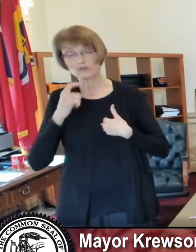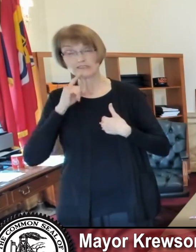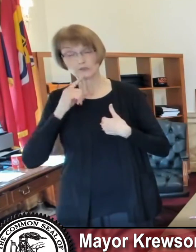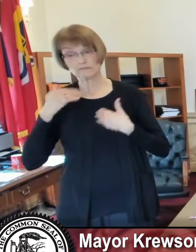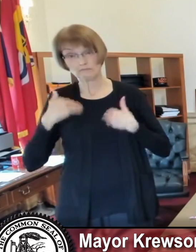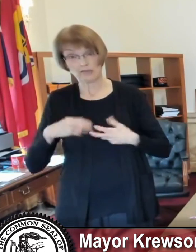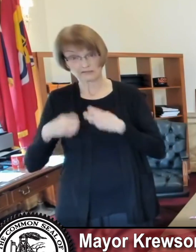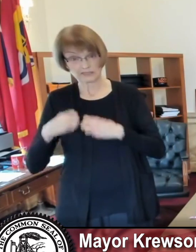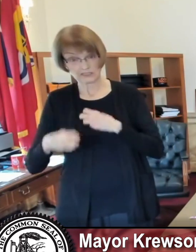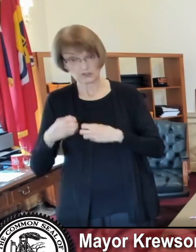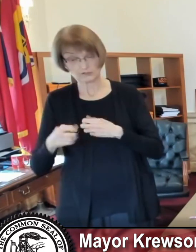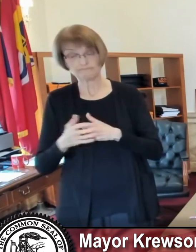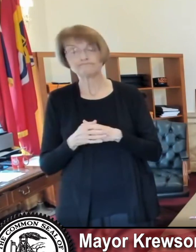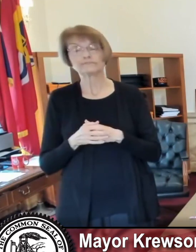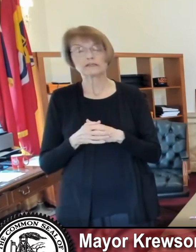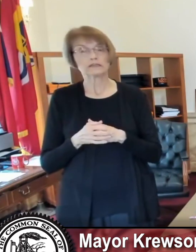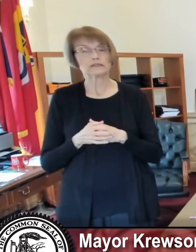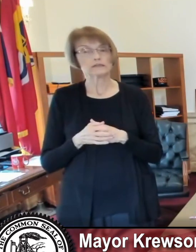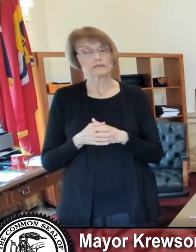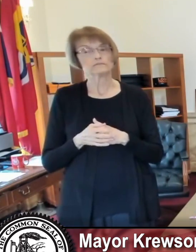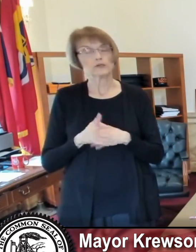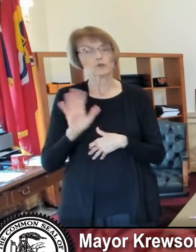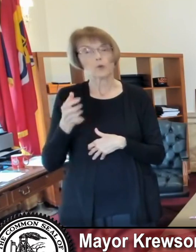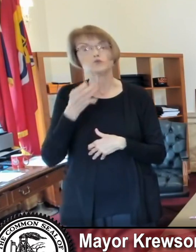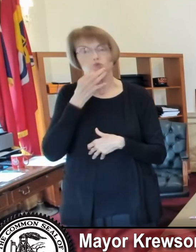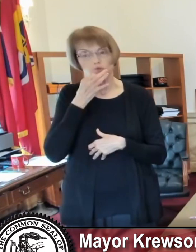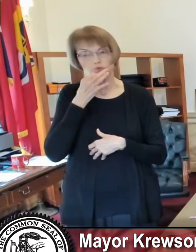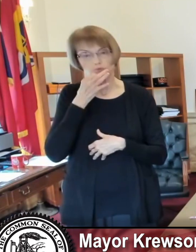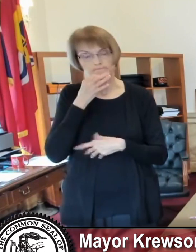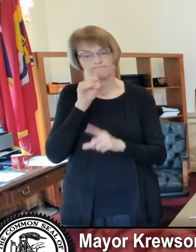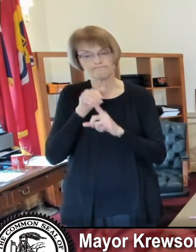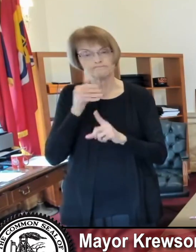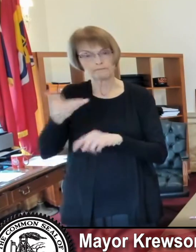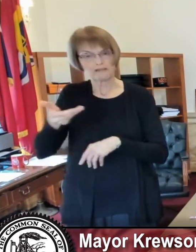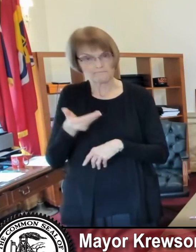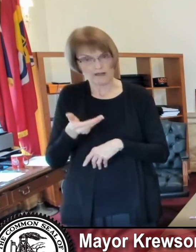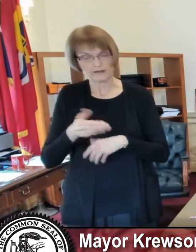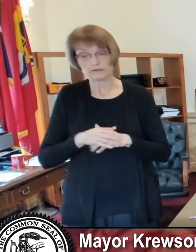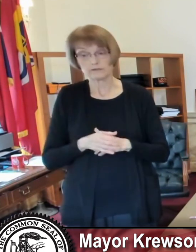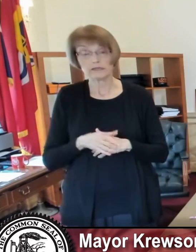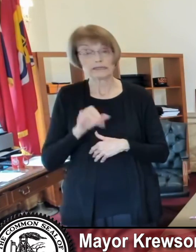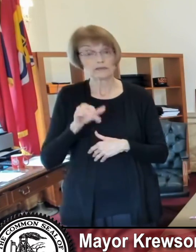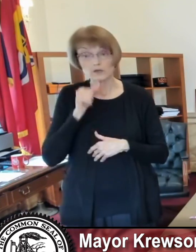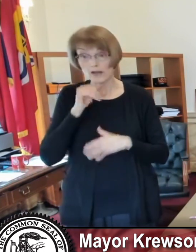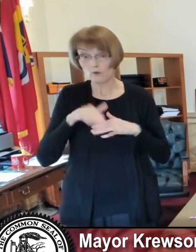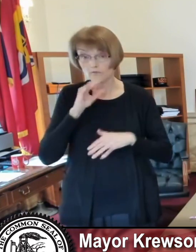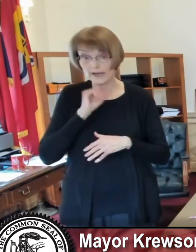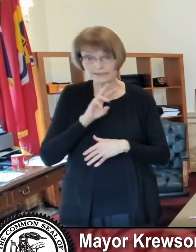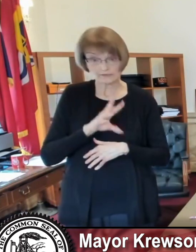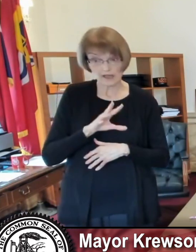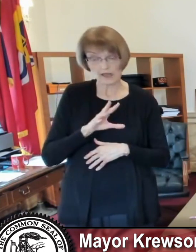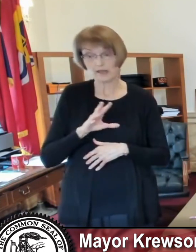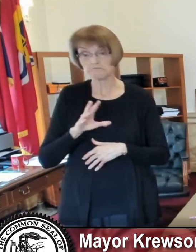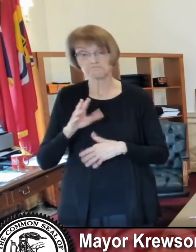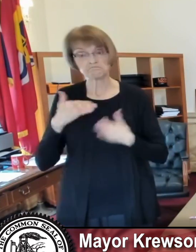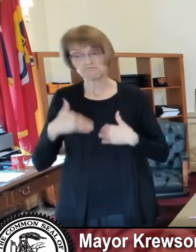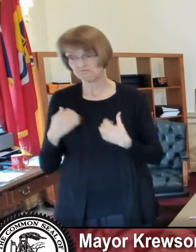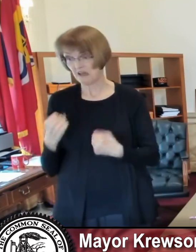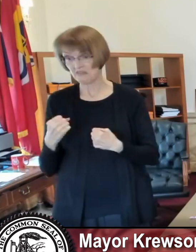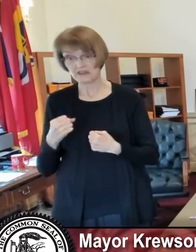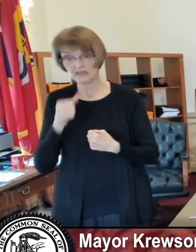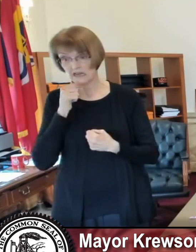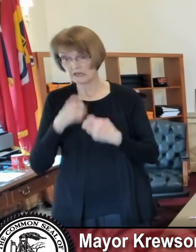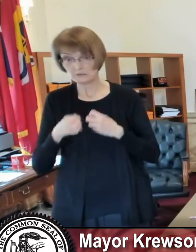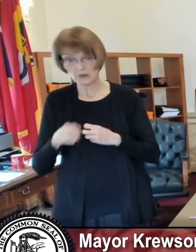work. And masks indoors in public spaces are required unless you're seated at a